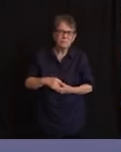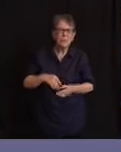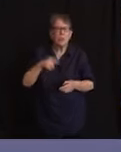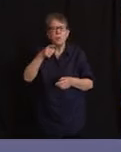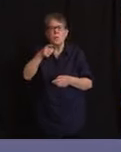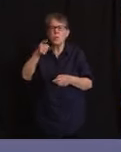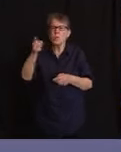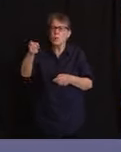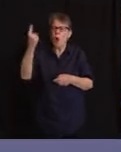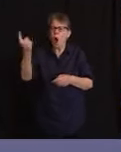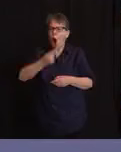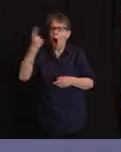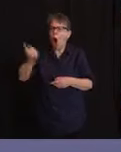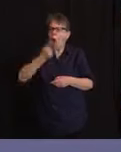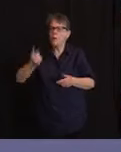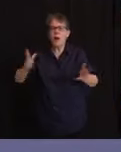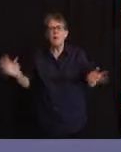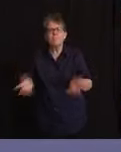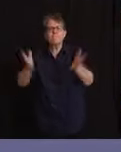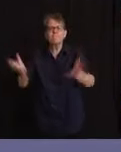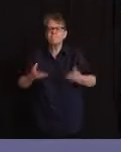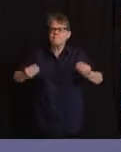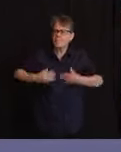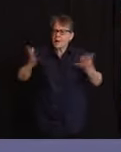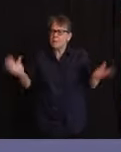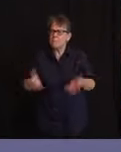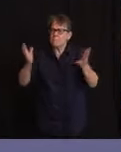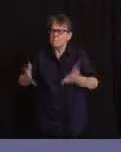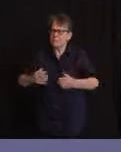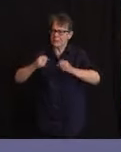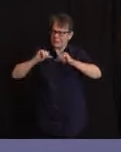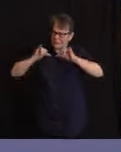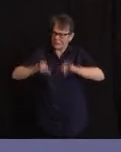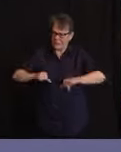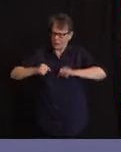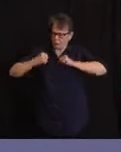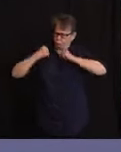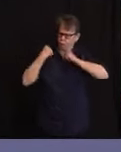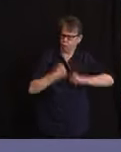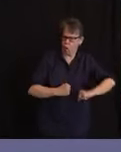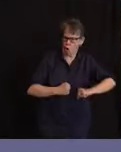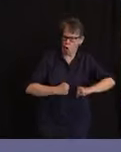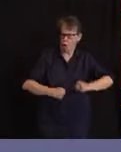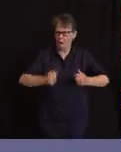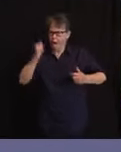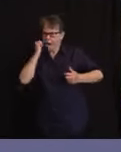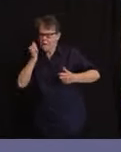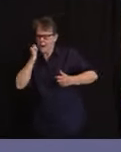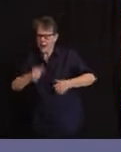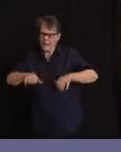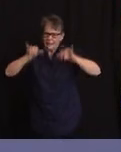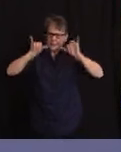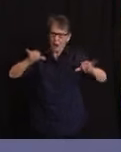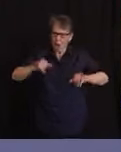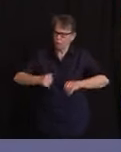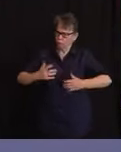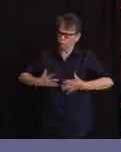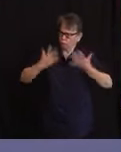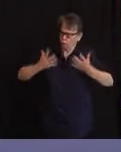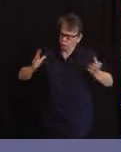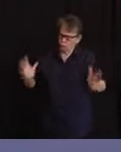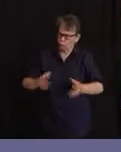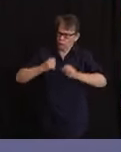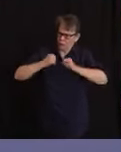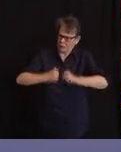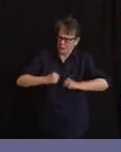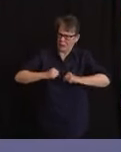gas. Are you afraid that if you don't do this, people will get careless, sloppy, and stupid? And is